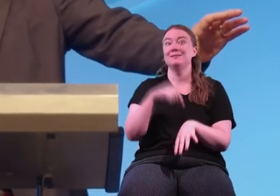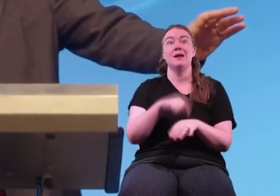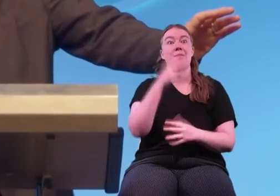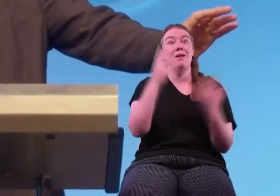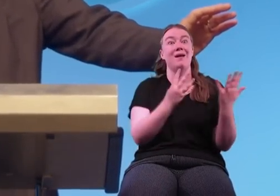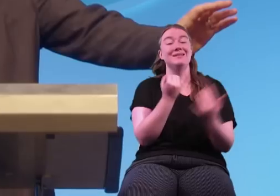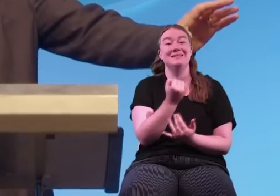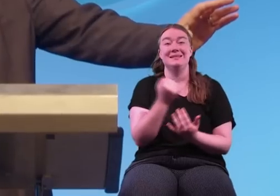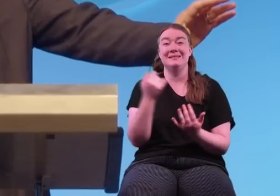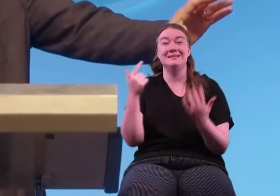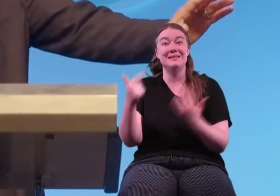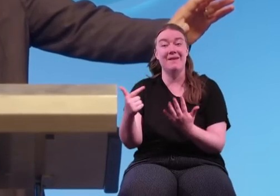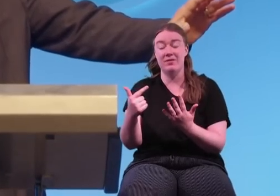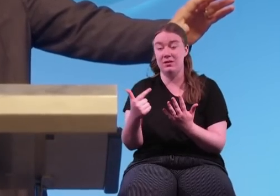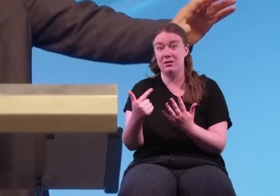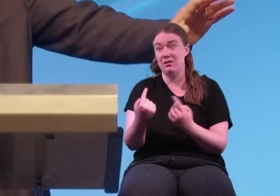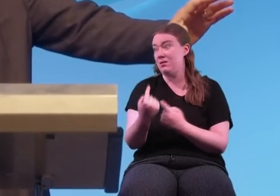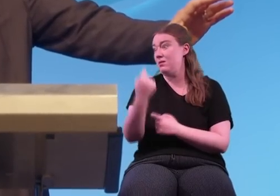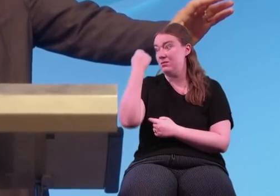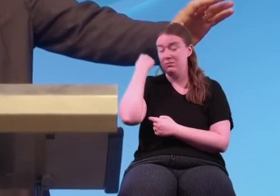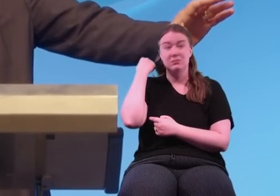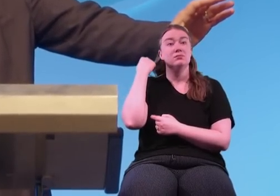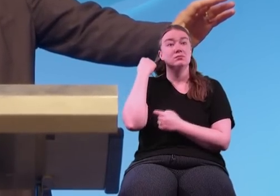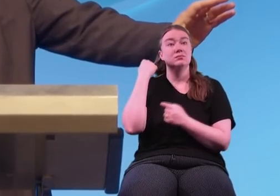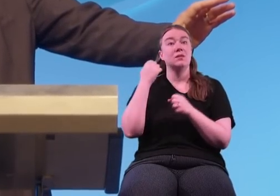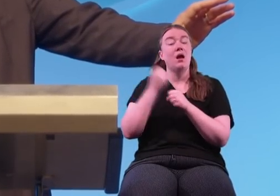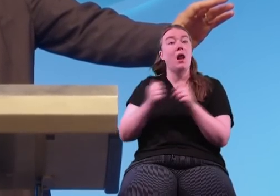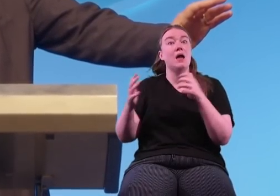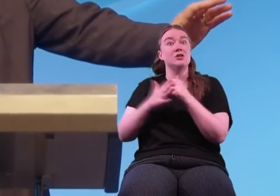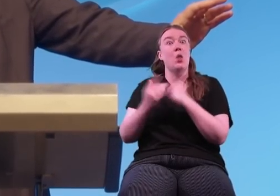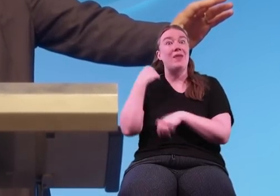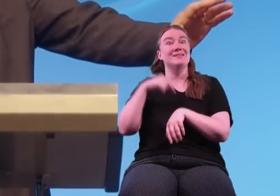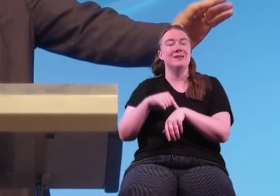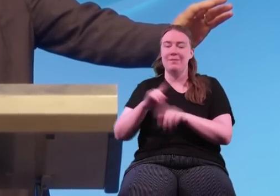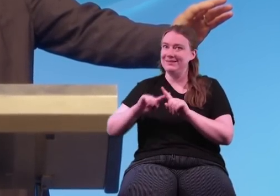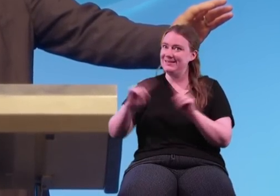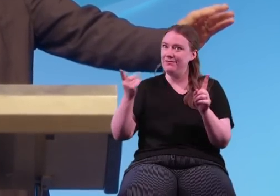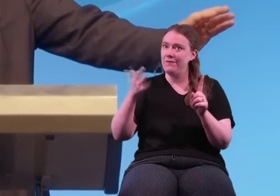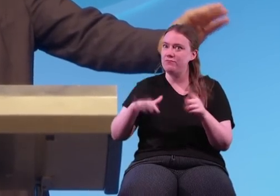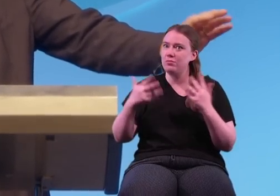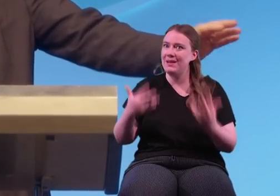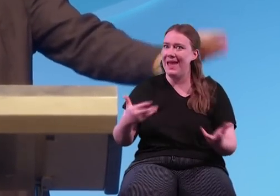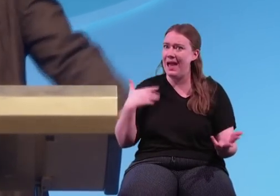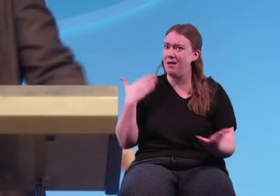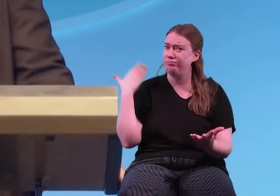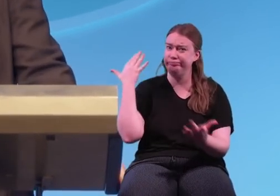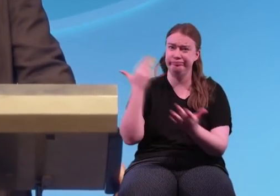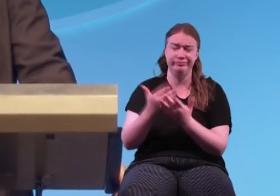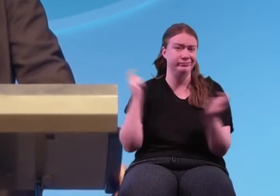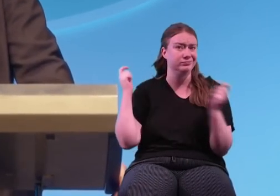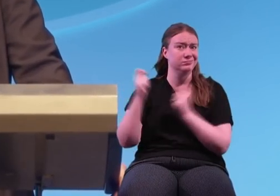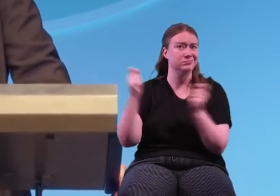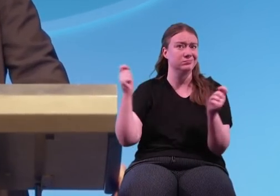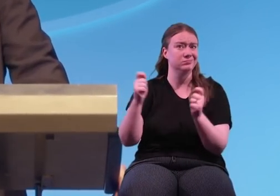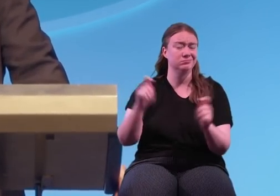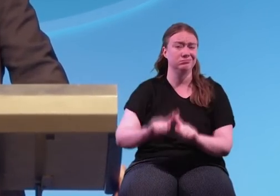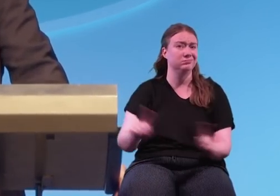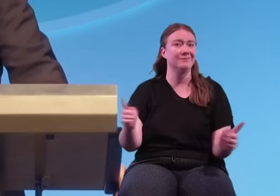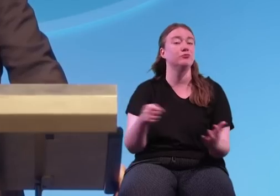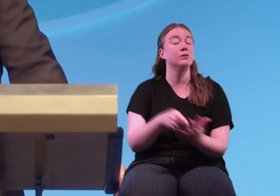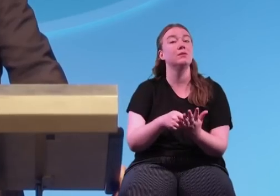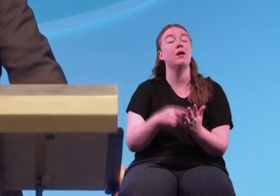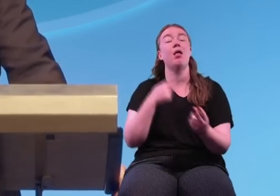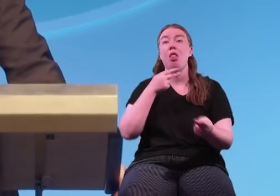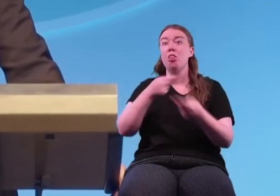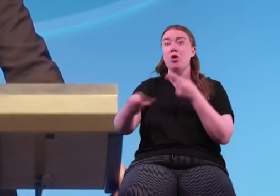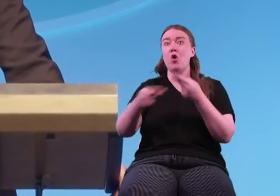different Glasgow from the Glasgow that I left yesterday afternoon. The gospel light may flicker, but will never